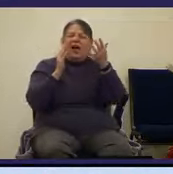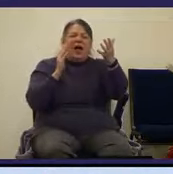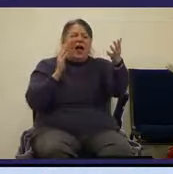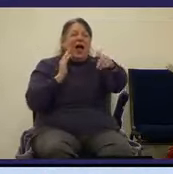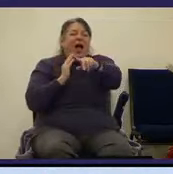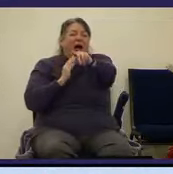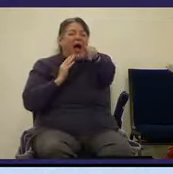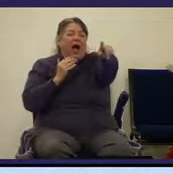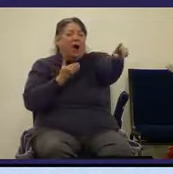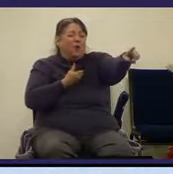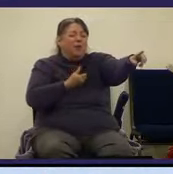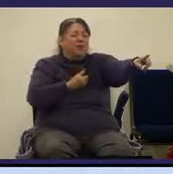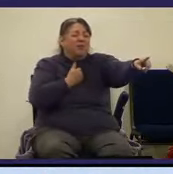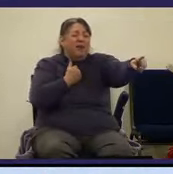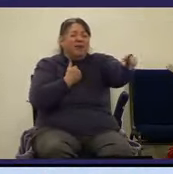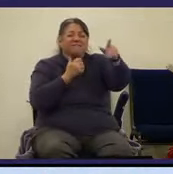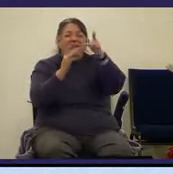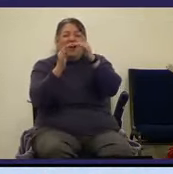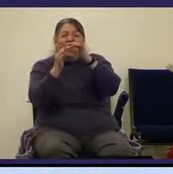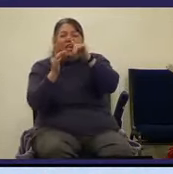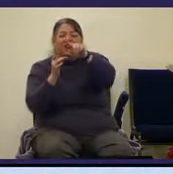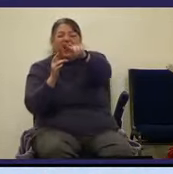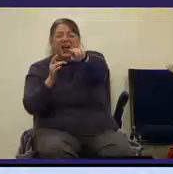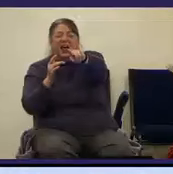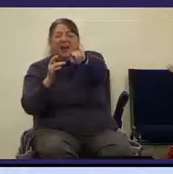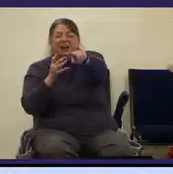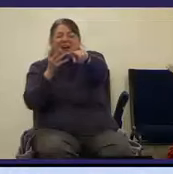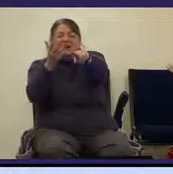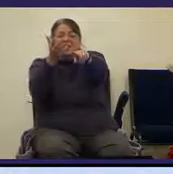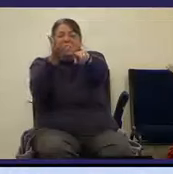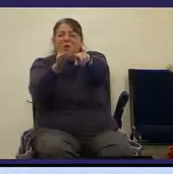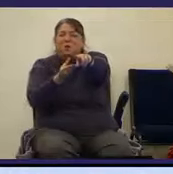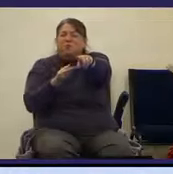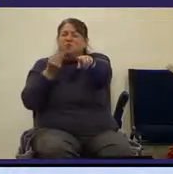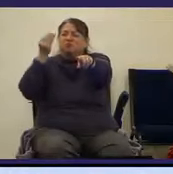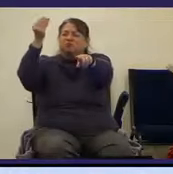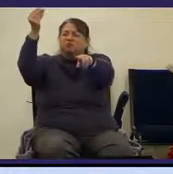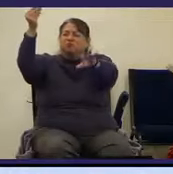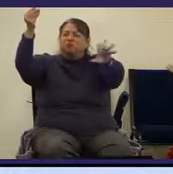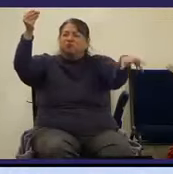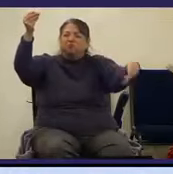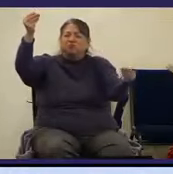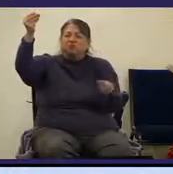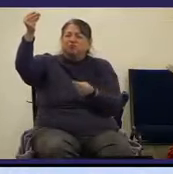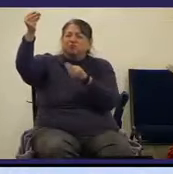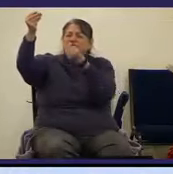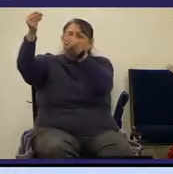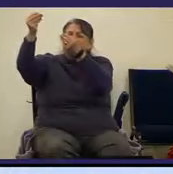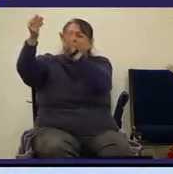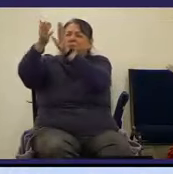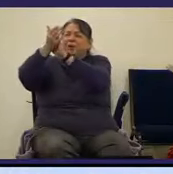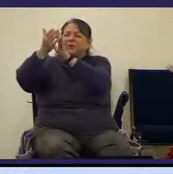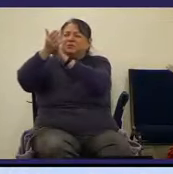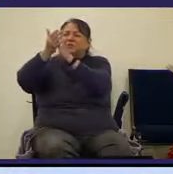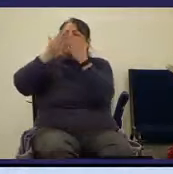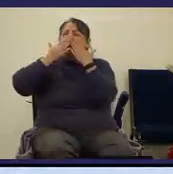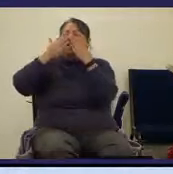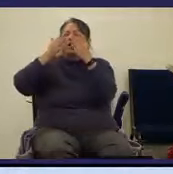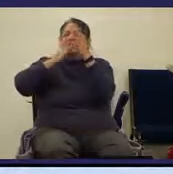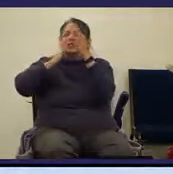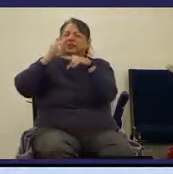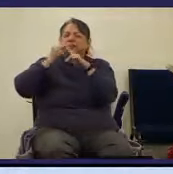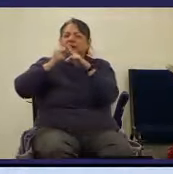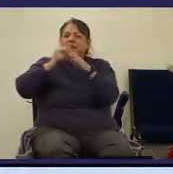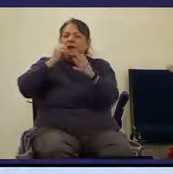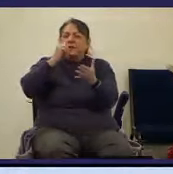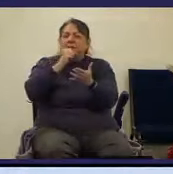not just ours, but those online as well, Father. We praise you and we thank you in Jesus' name. Amen. Our worship team.